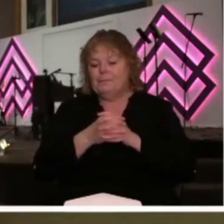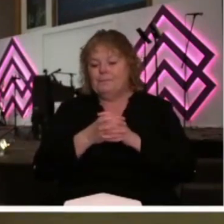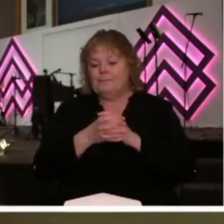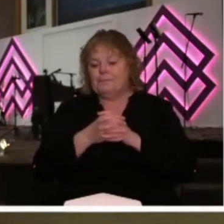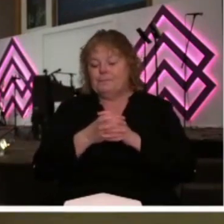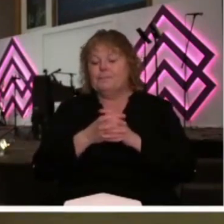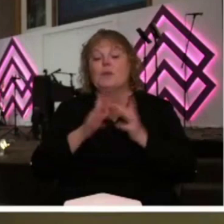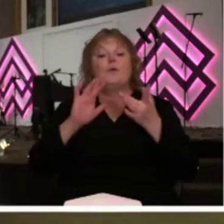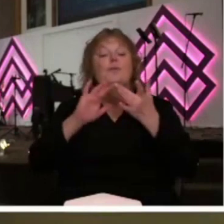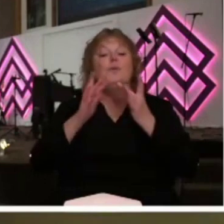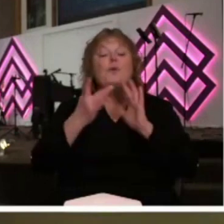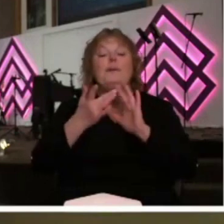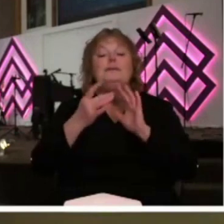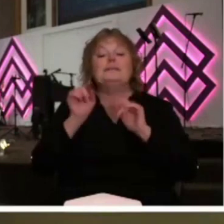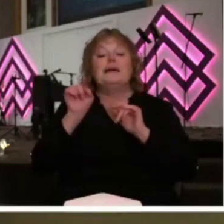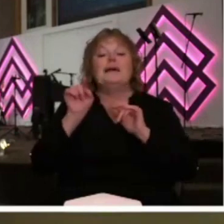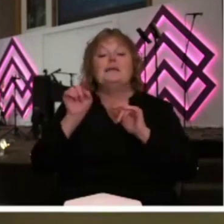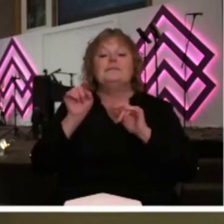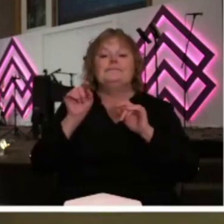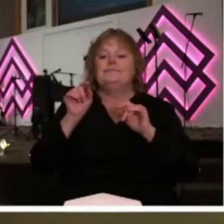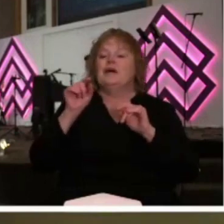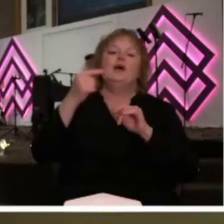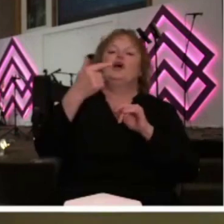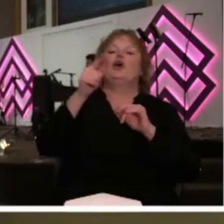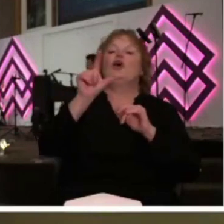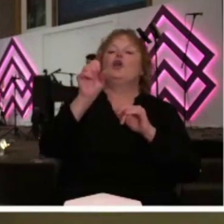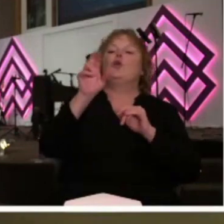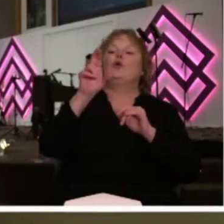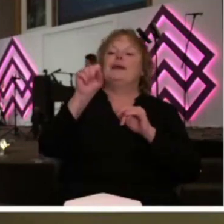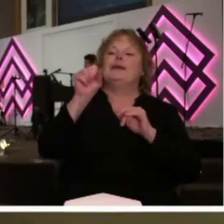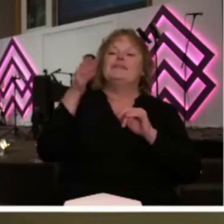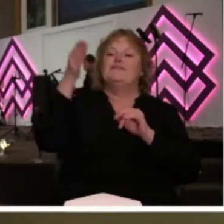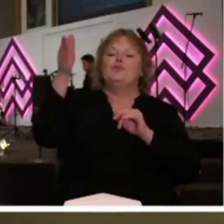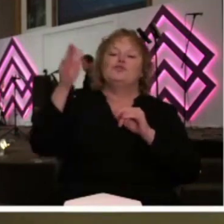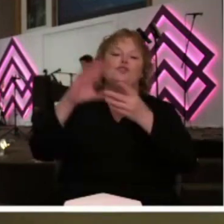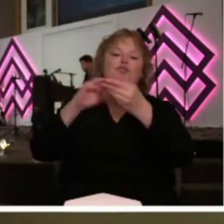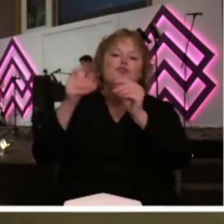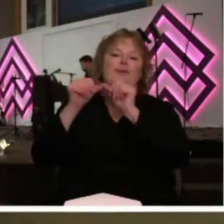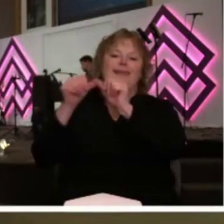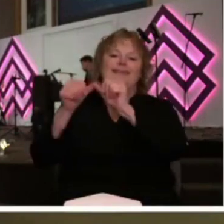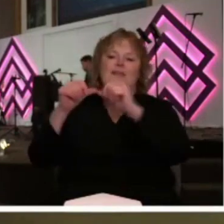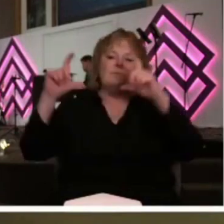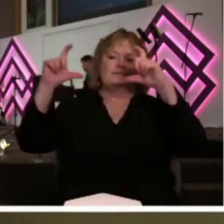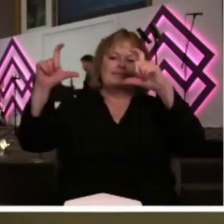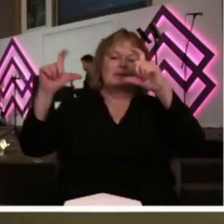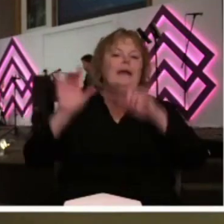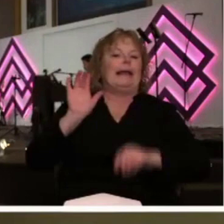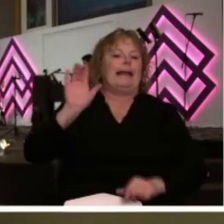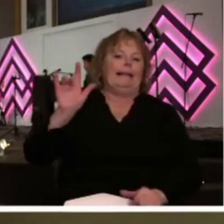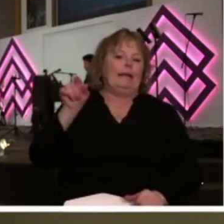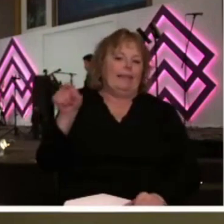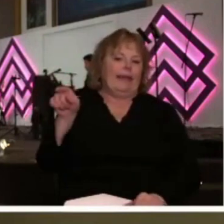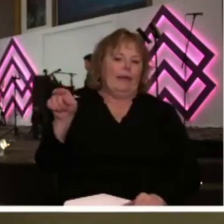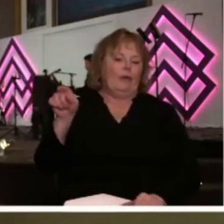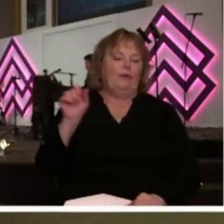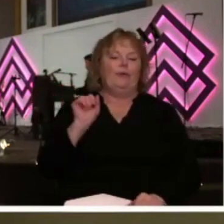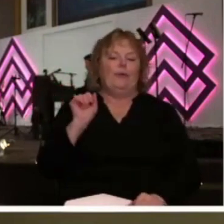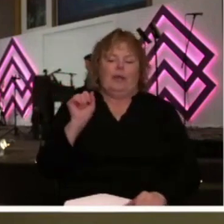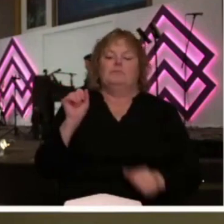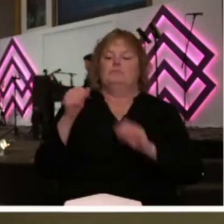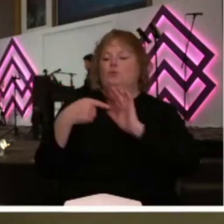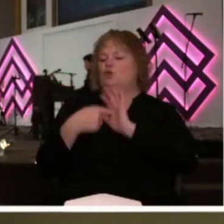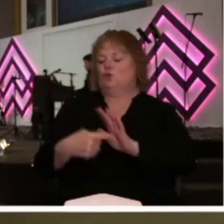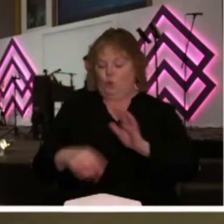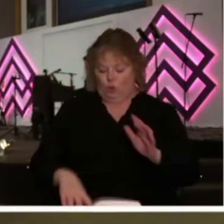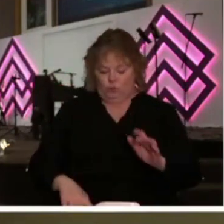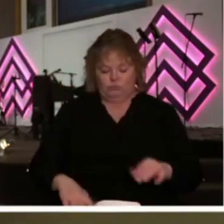And on the website, you will find a glorious future, the story continues icon that you can click on our webpage, and it will give